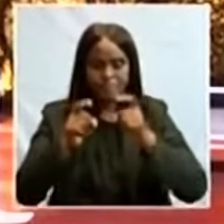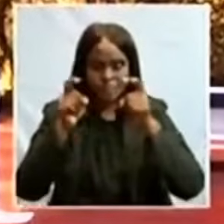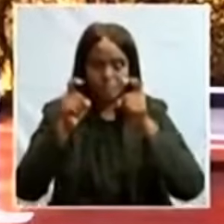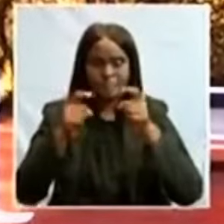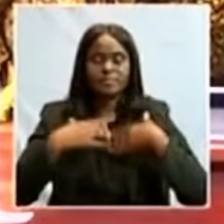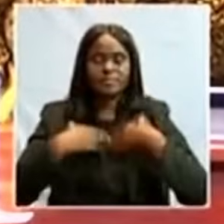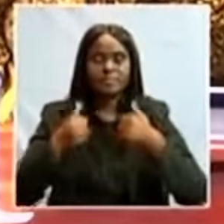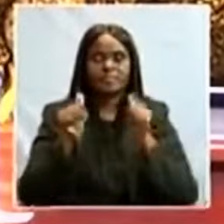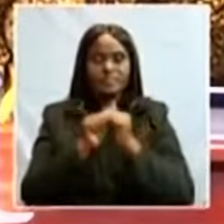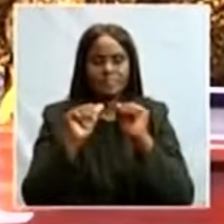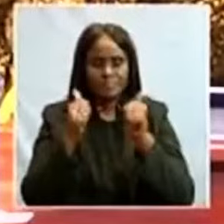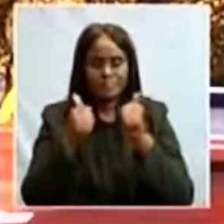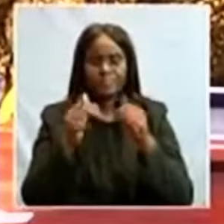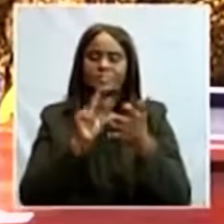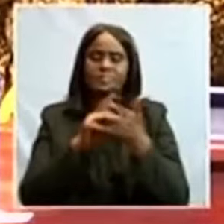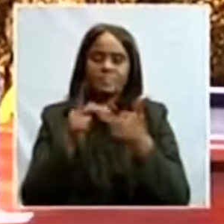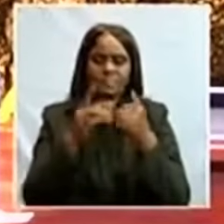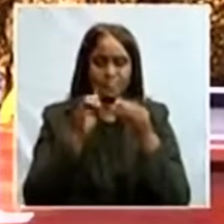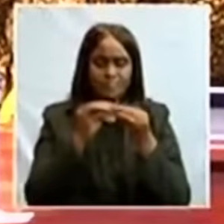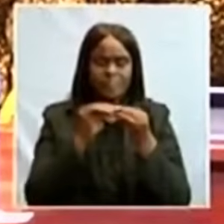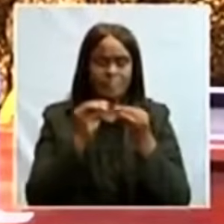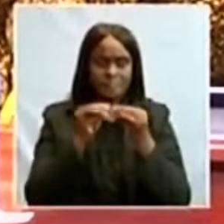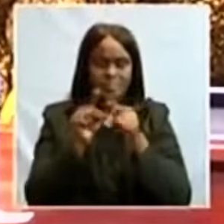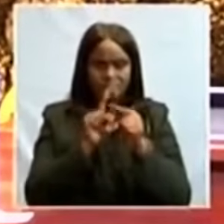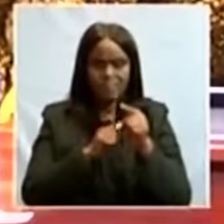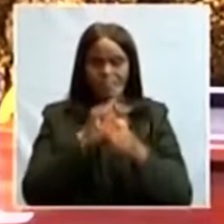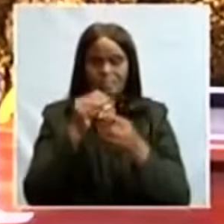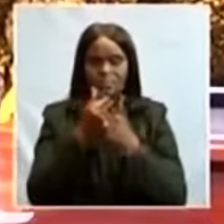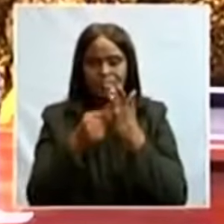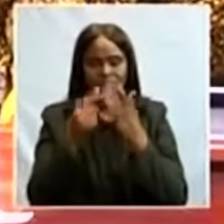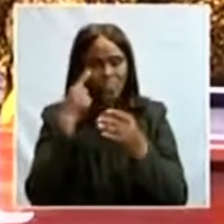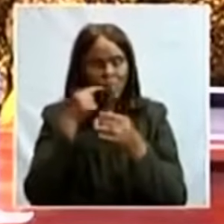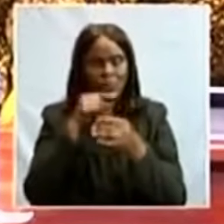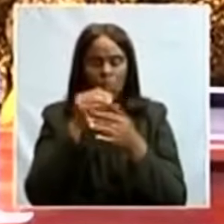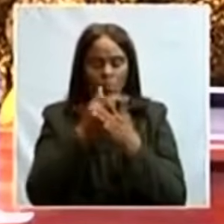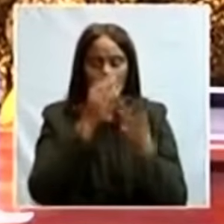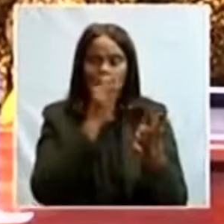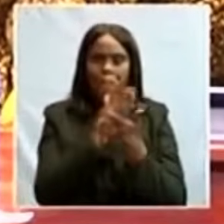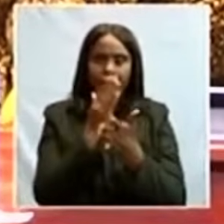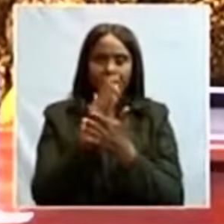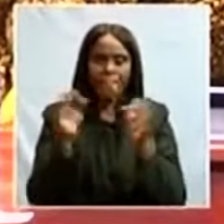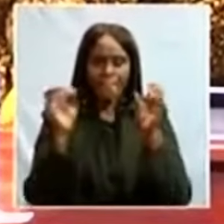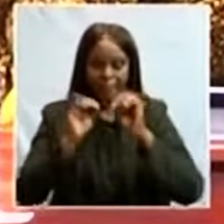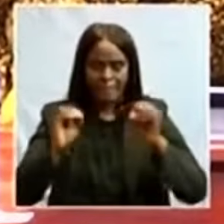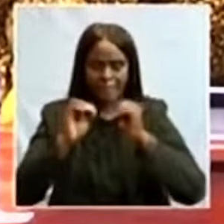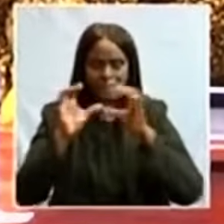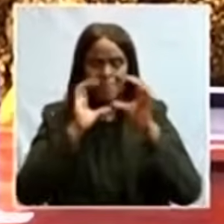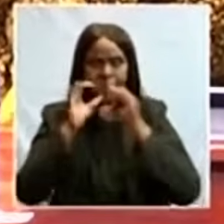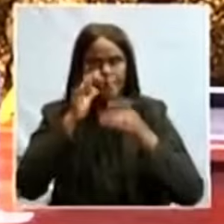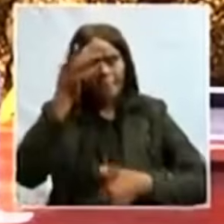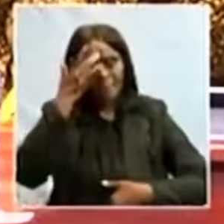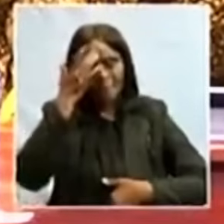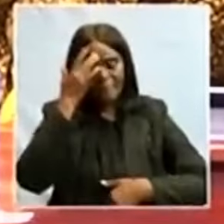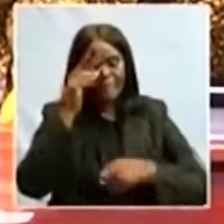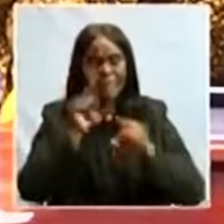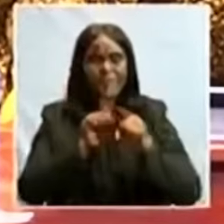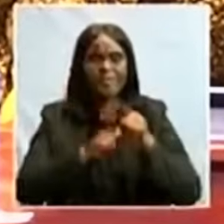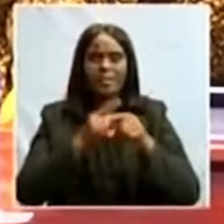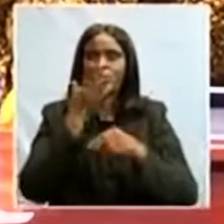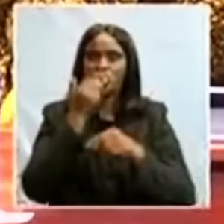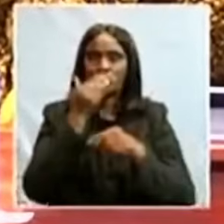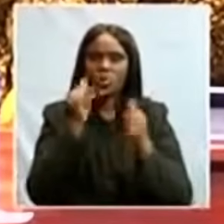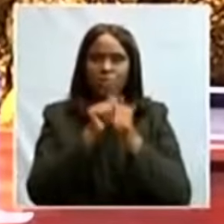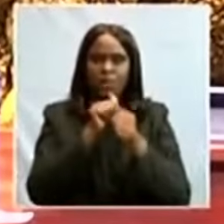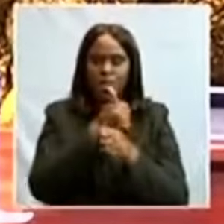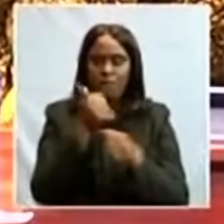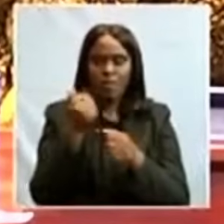health and wellness exercises, a catalyst for combating non-communicable diseases, such as diabetes and